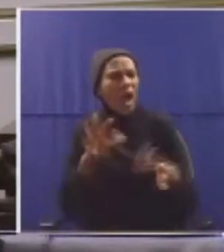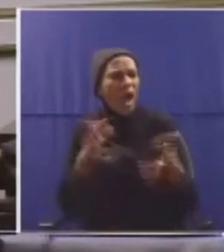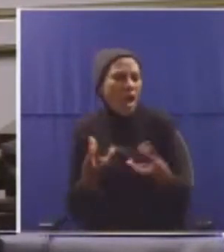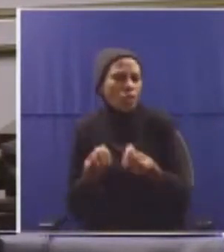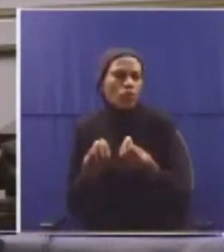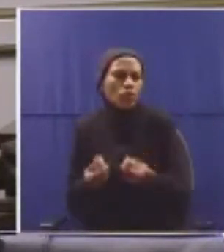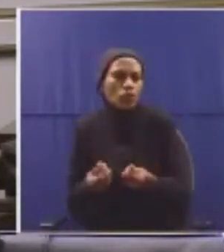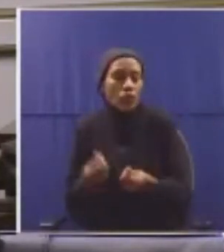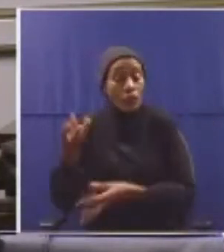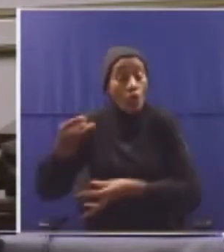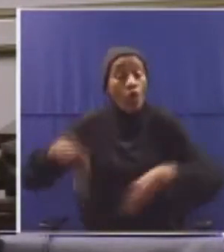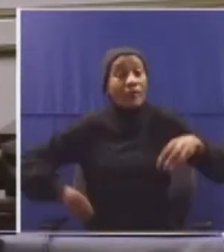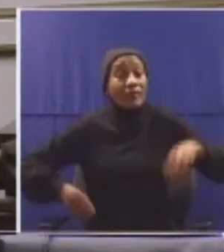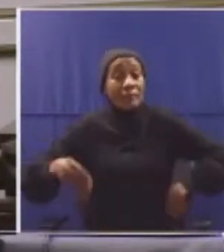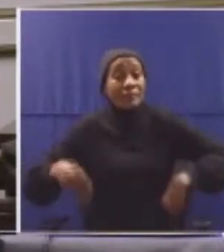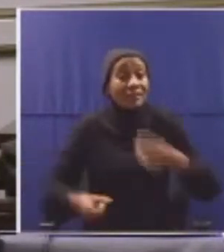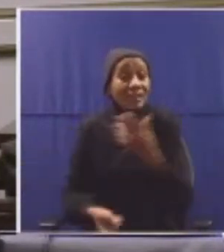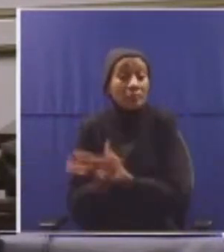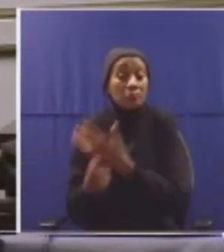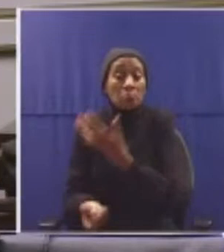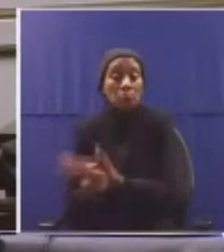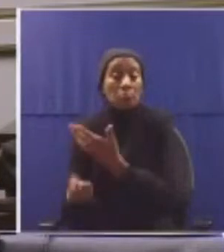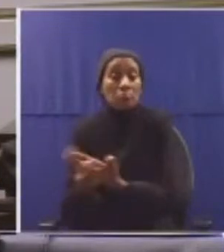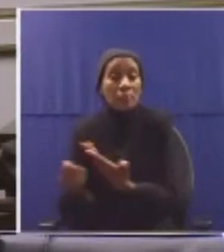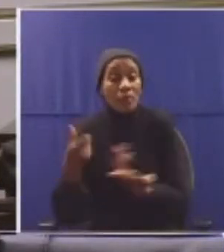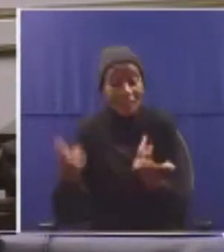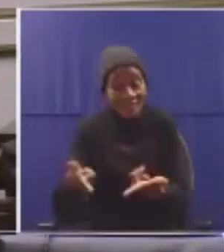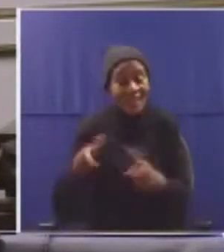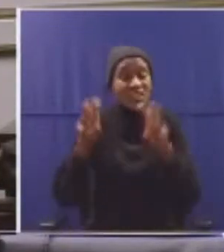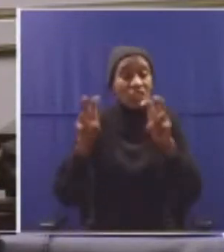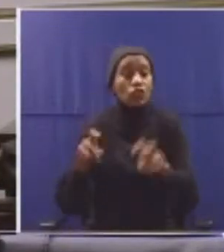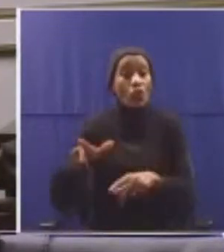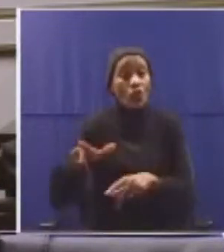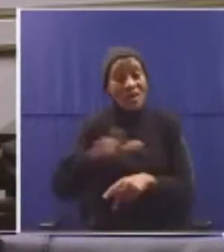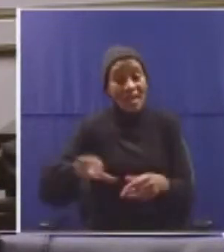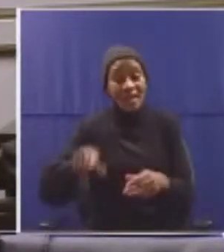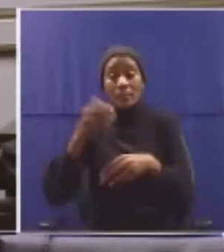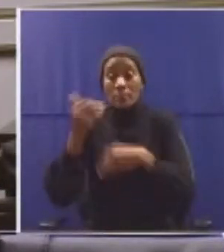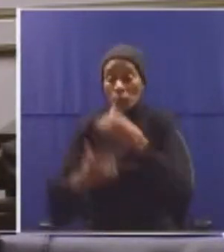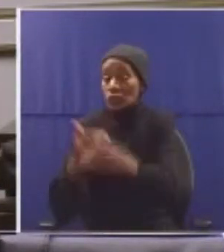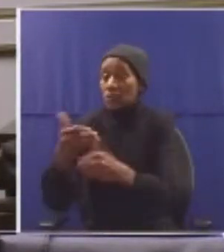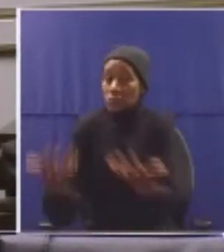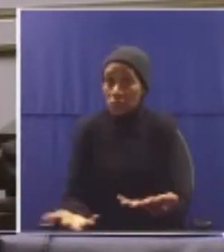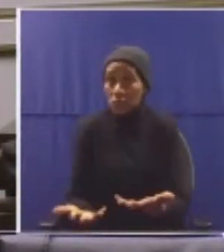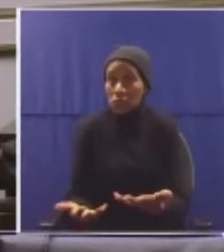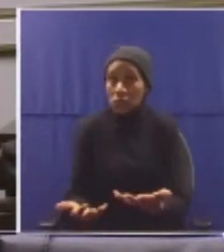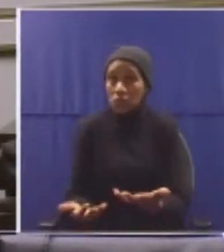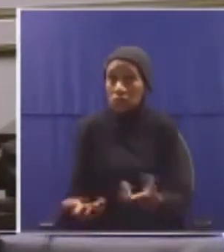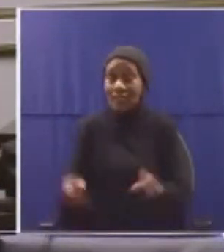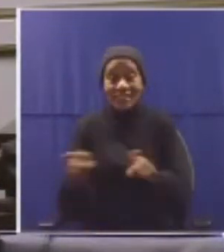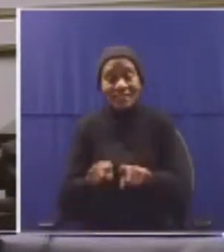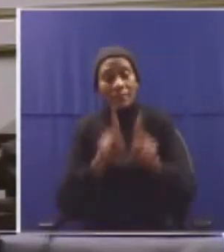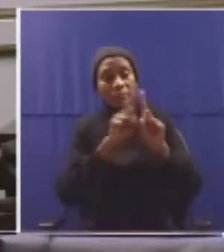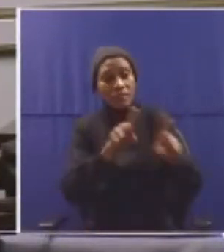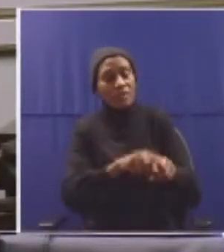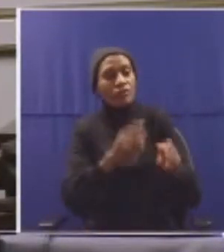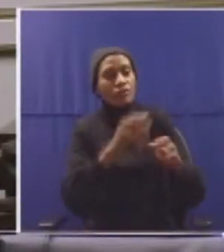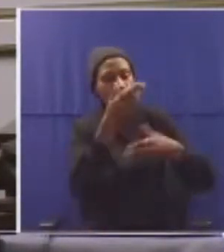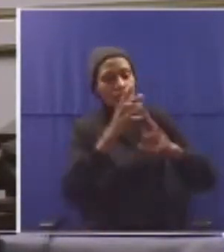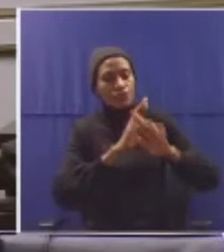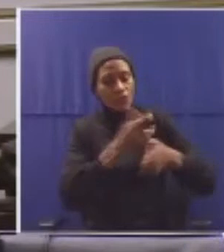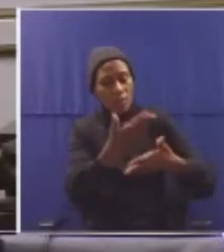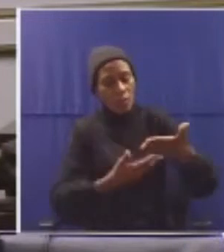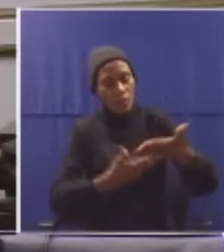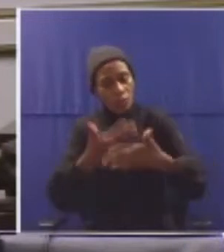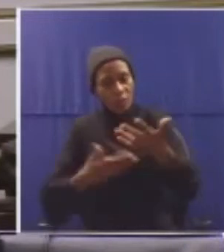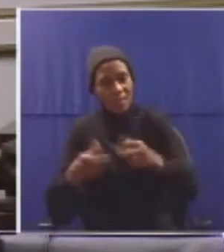address rampant corruption that characterizes the restitution and land reform process highlighted in those reports, as well as the